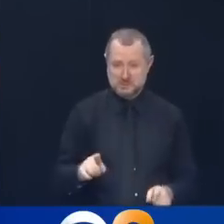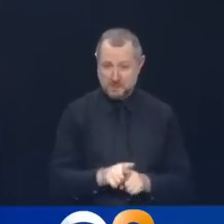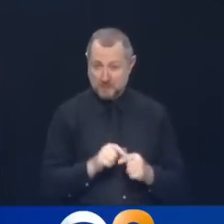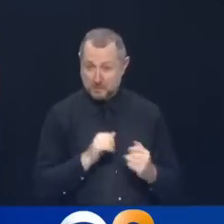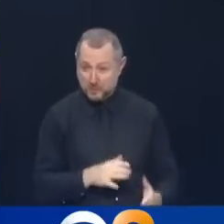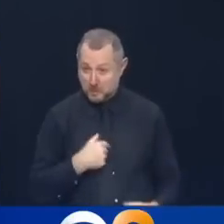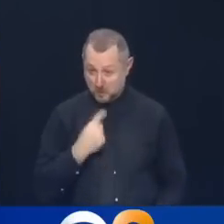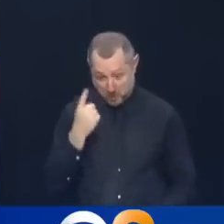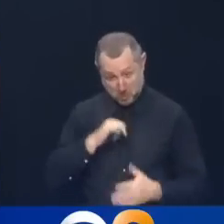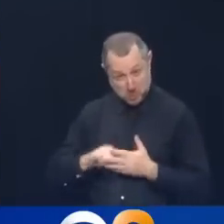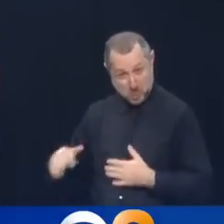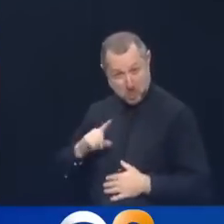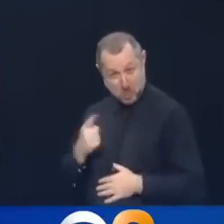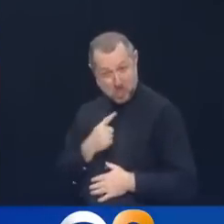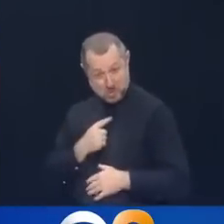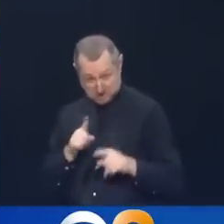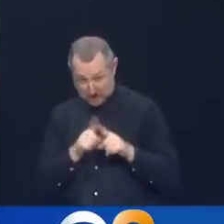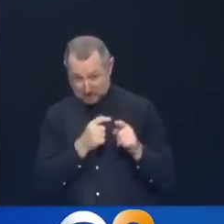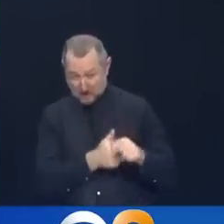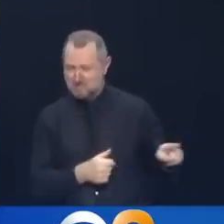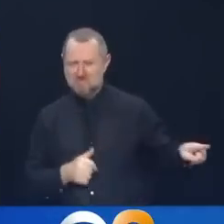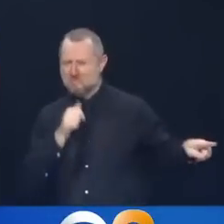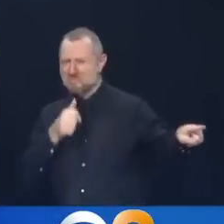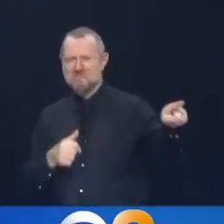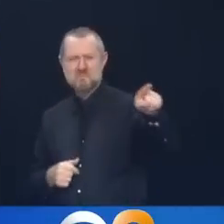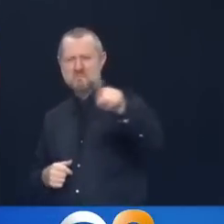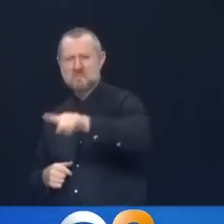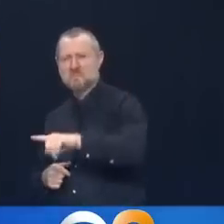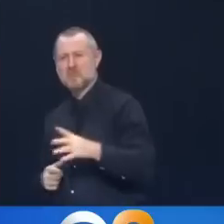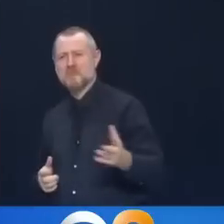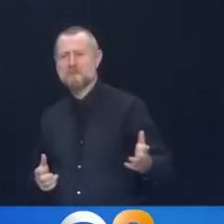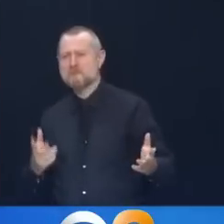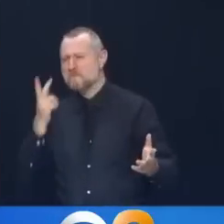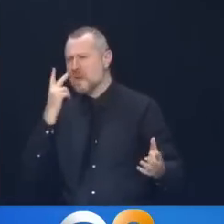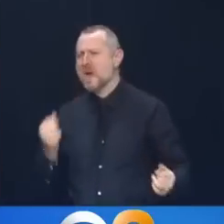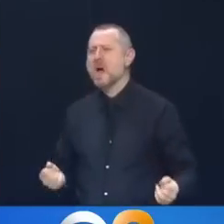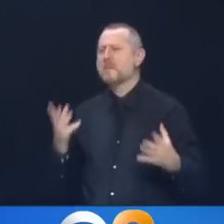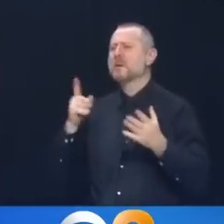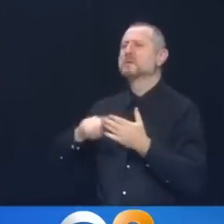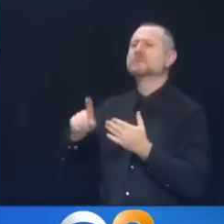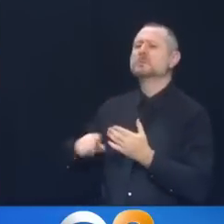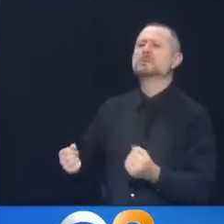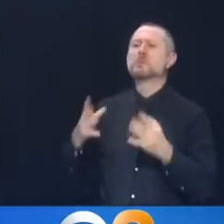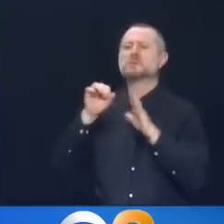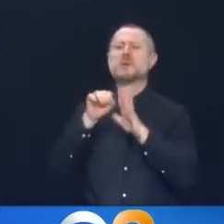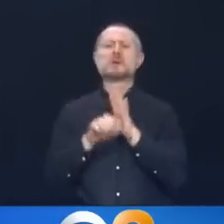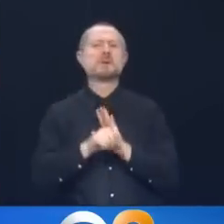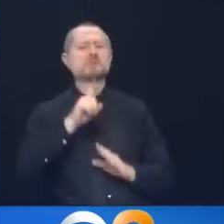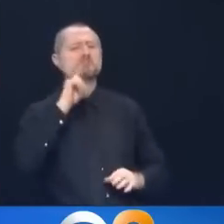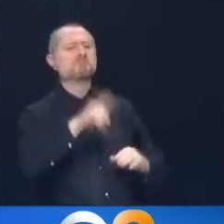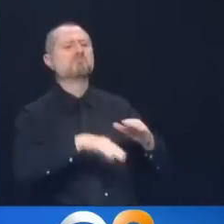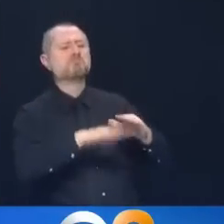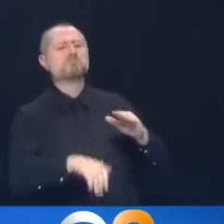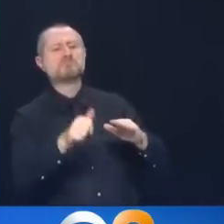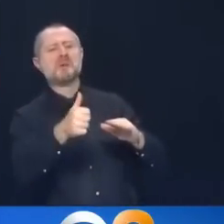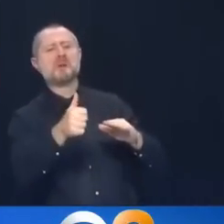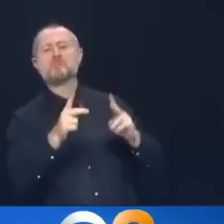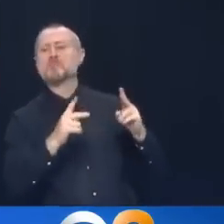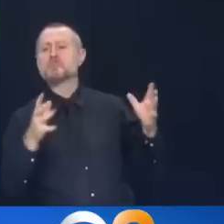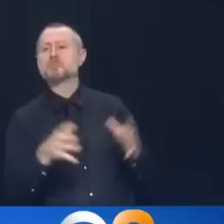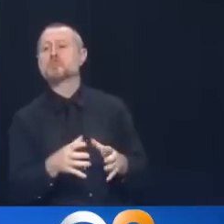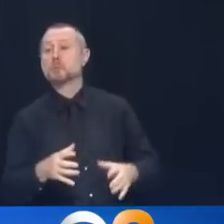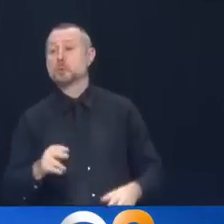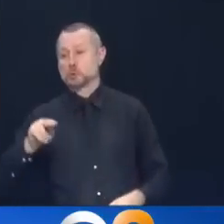York law. Do me a favor, see how you can look at how many states have the 10 or more? Jersey has it, Connecticut has